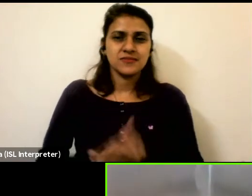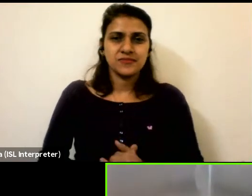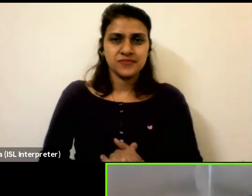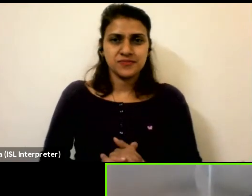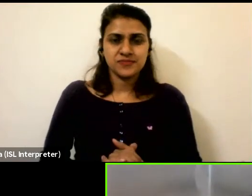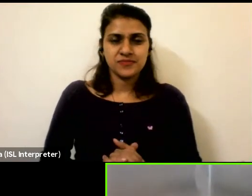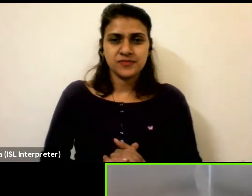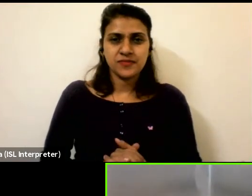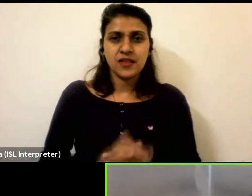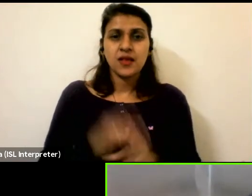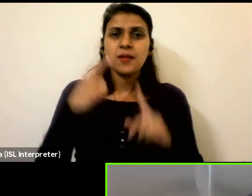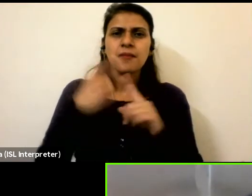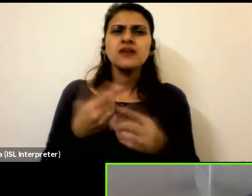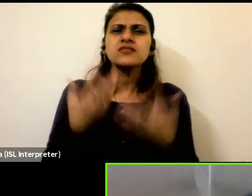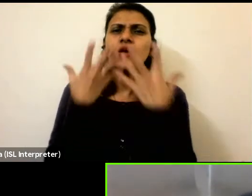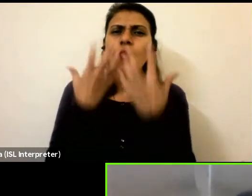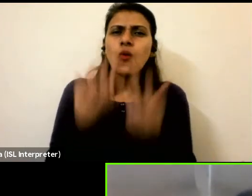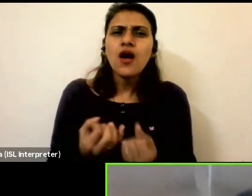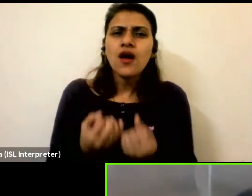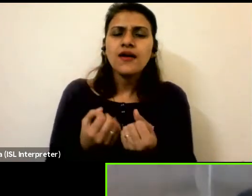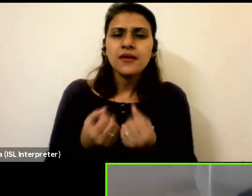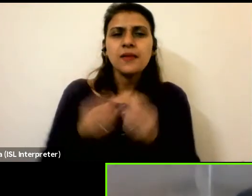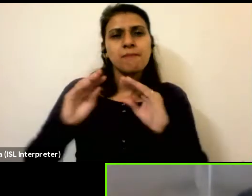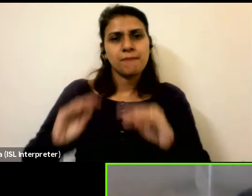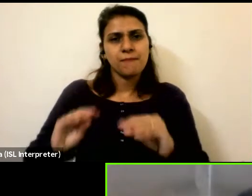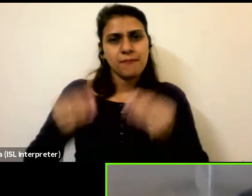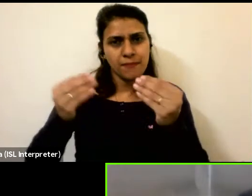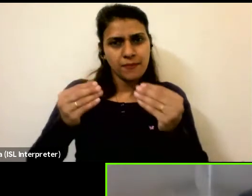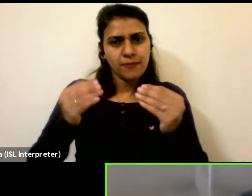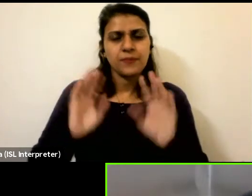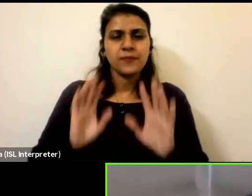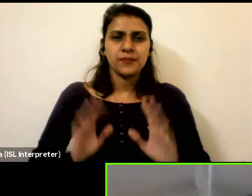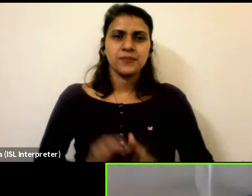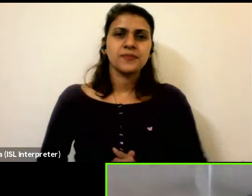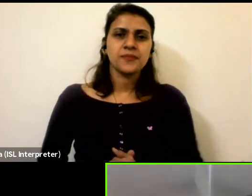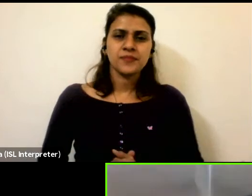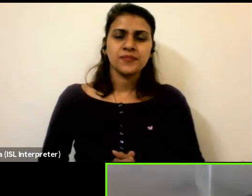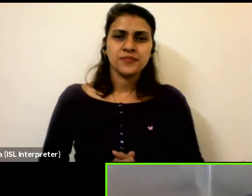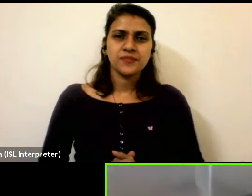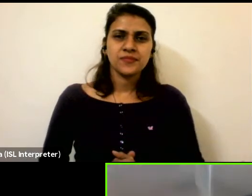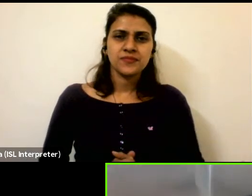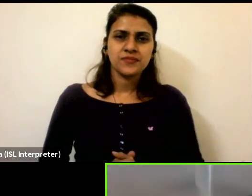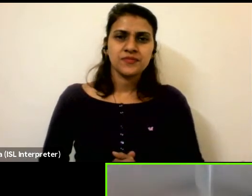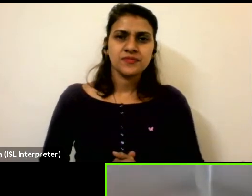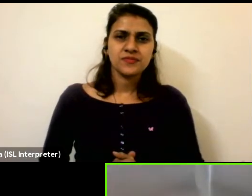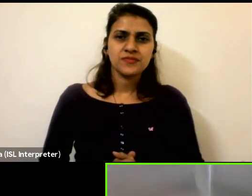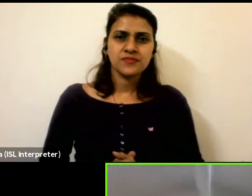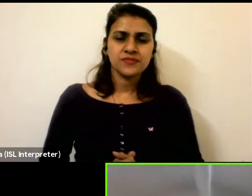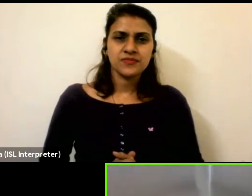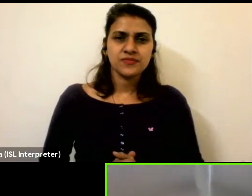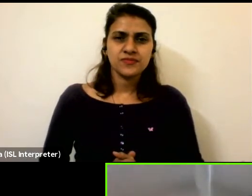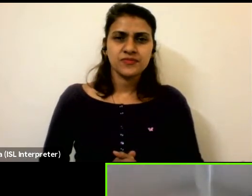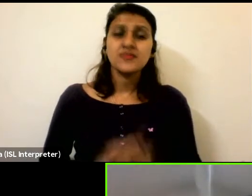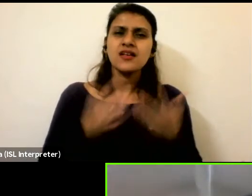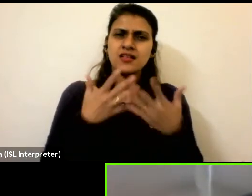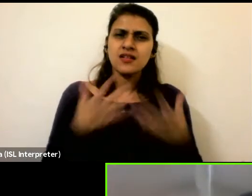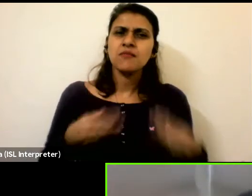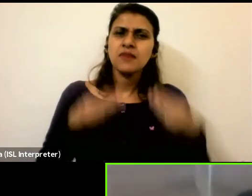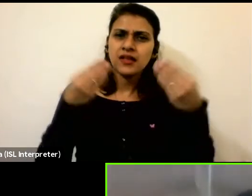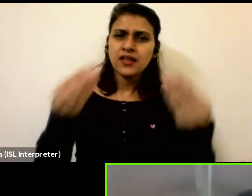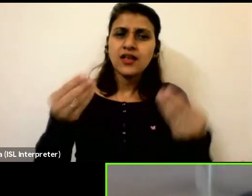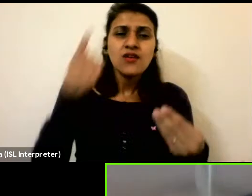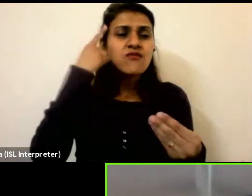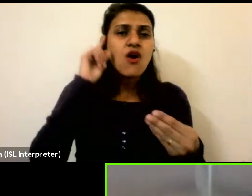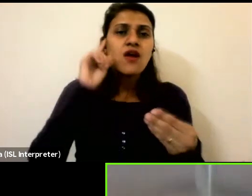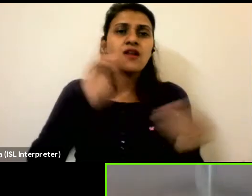requirements, instead of being used only in admin jobs. Okay, so give our products so that they can be